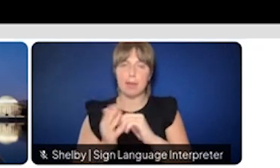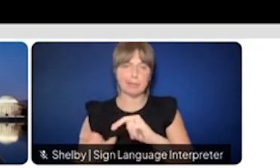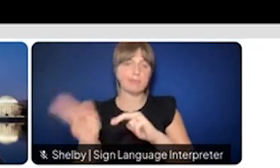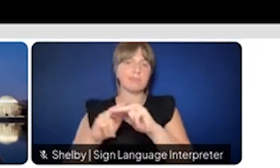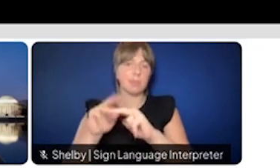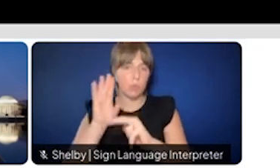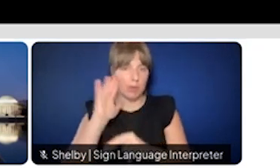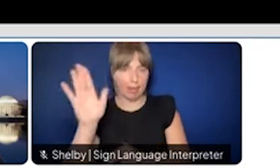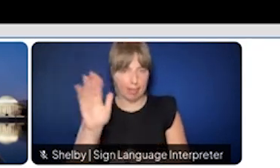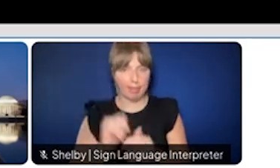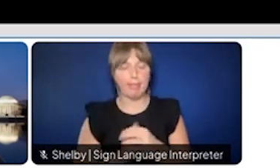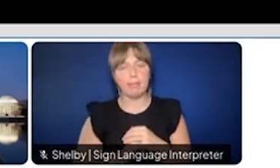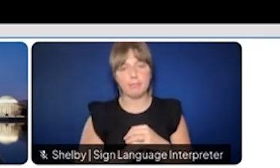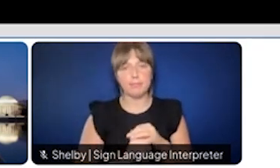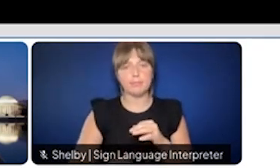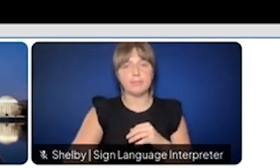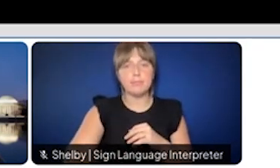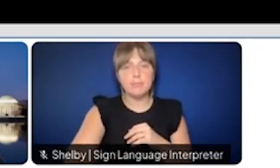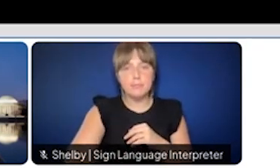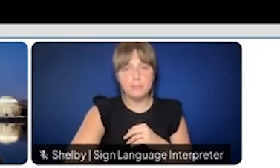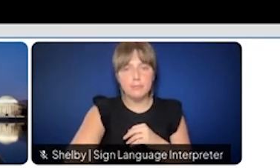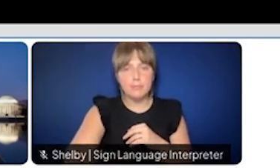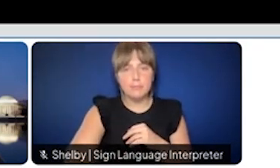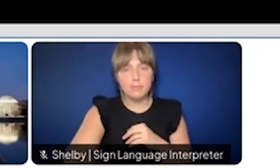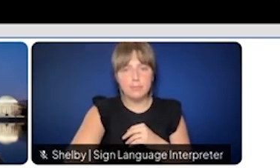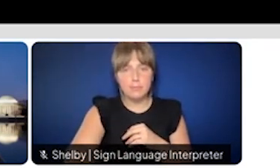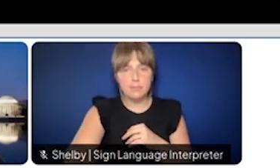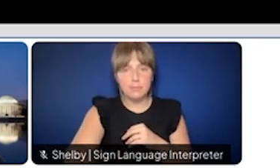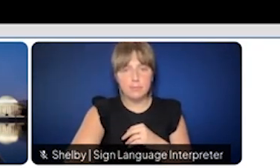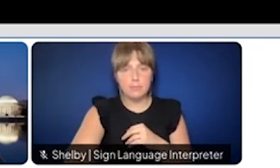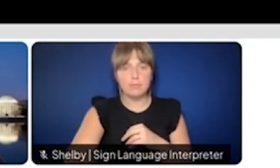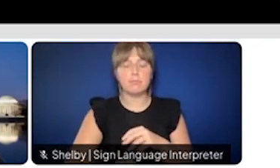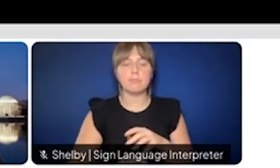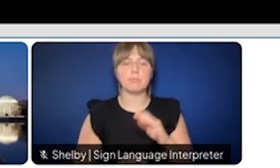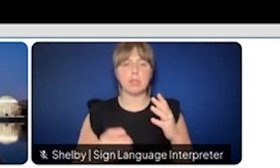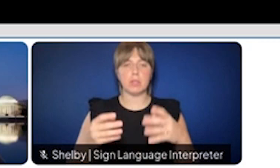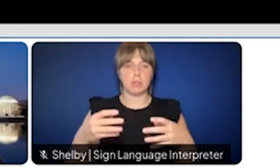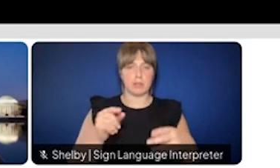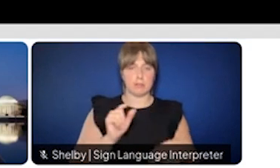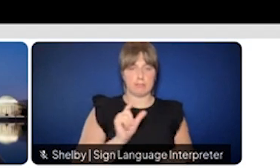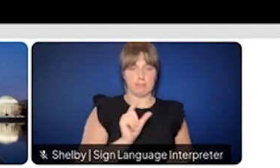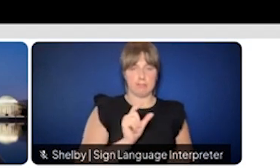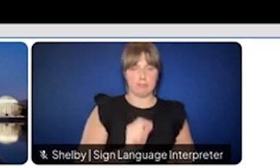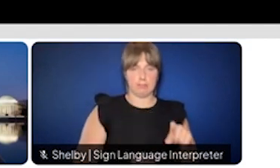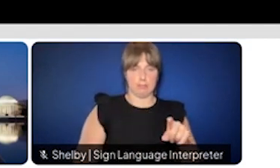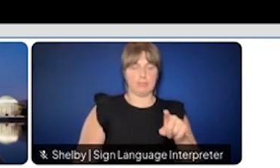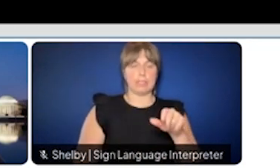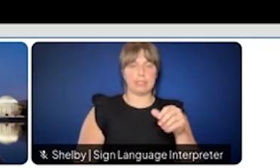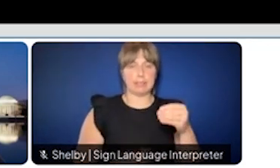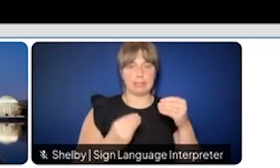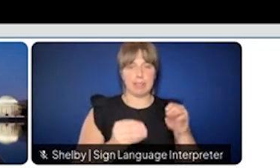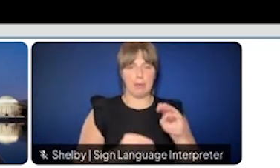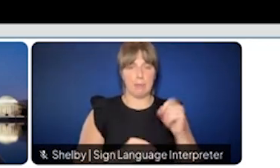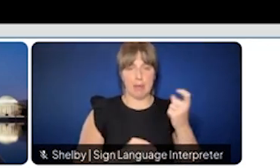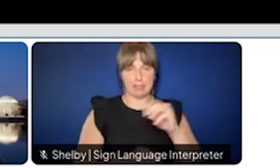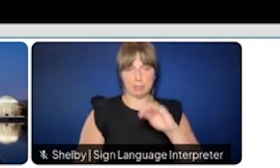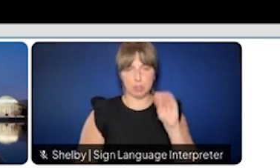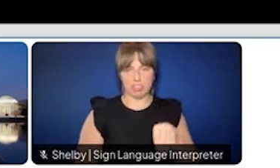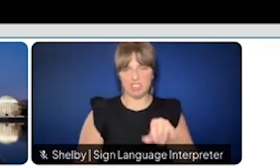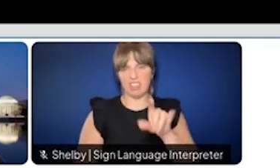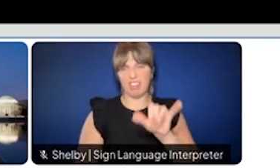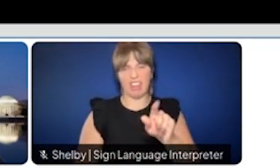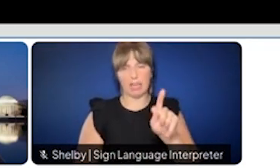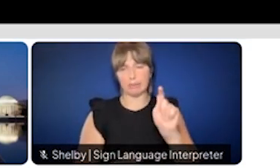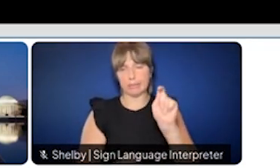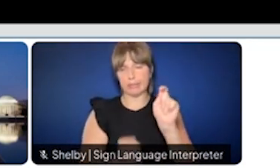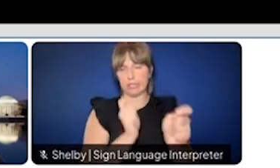here. As we keep going down, you can set a sell max percentage by relationship. This is further customizable on an